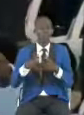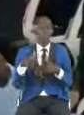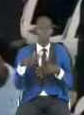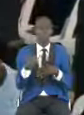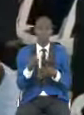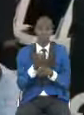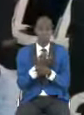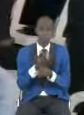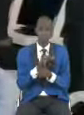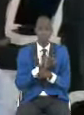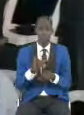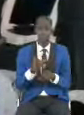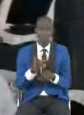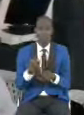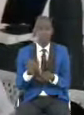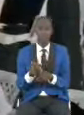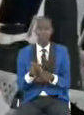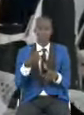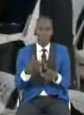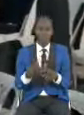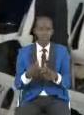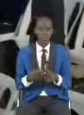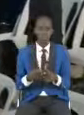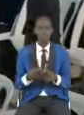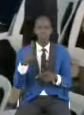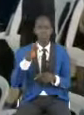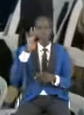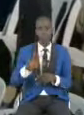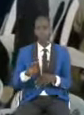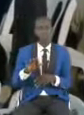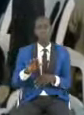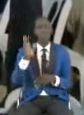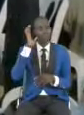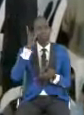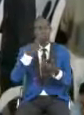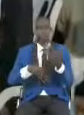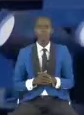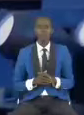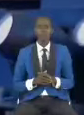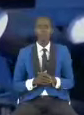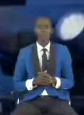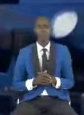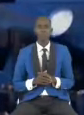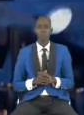back and lead you in the healing covenant. Pastor.